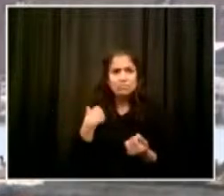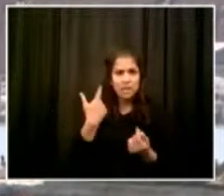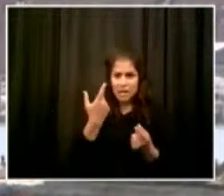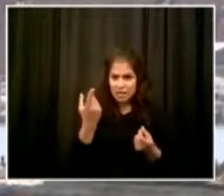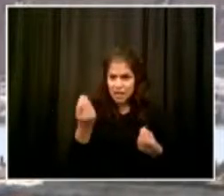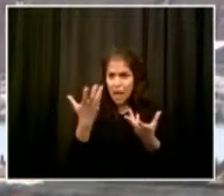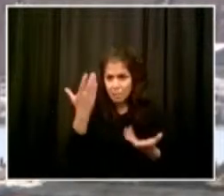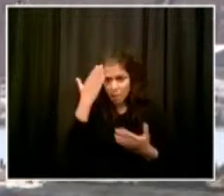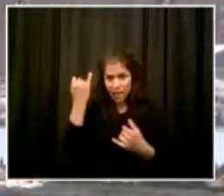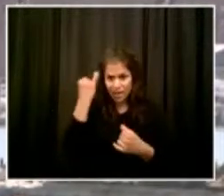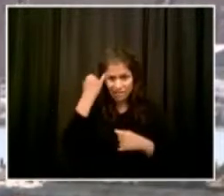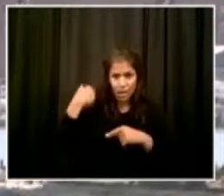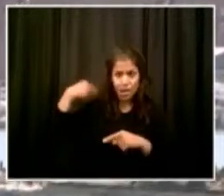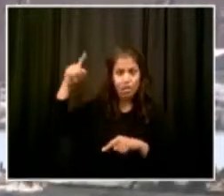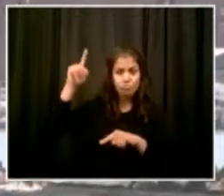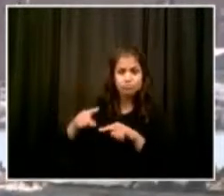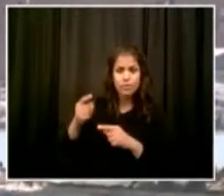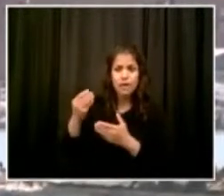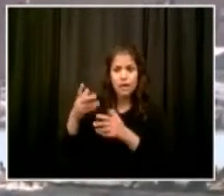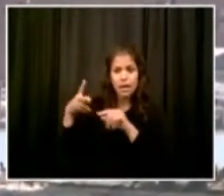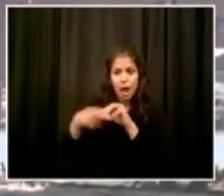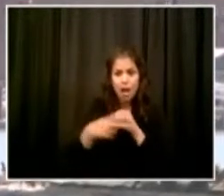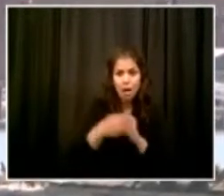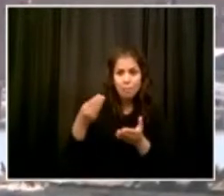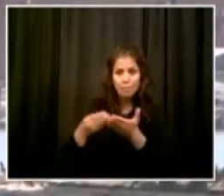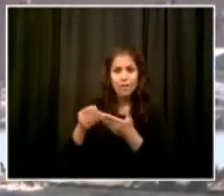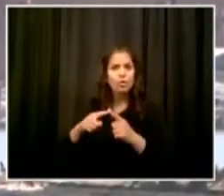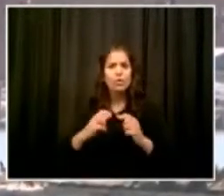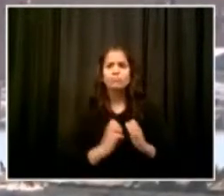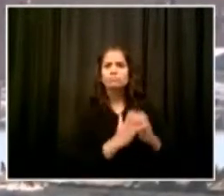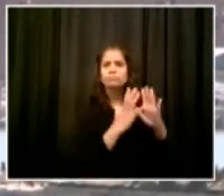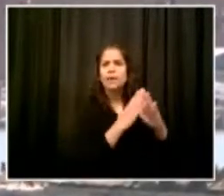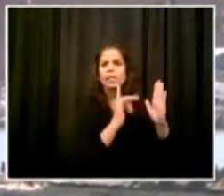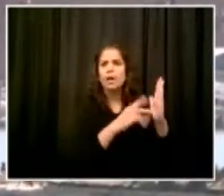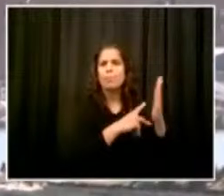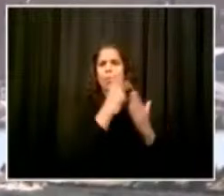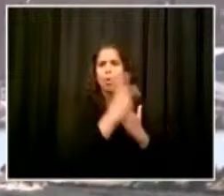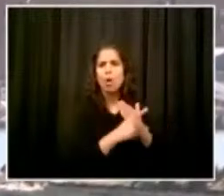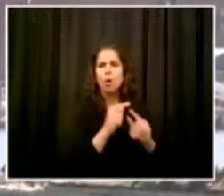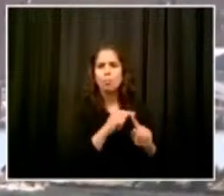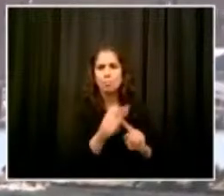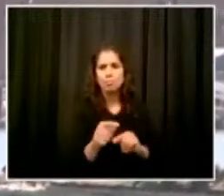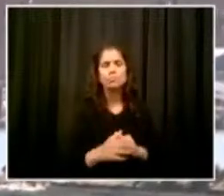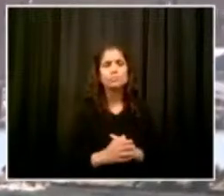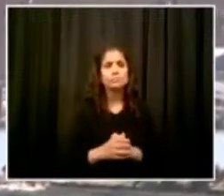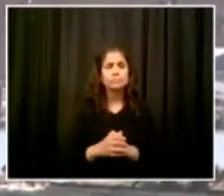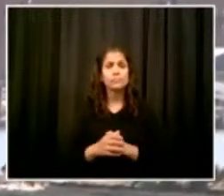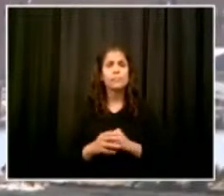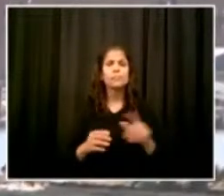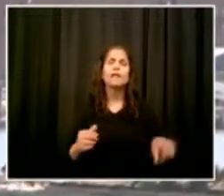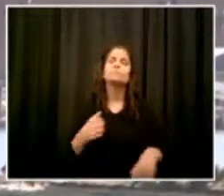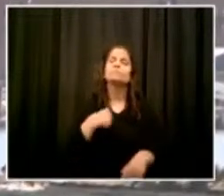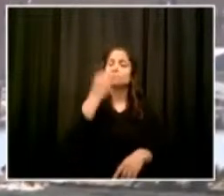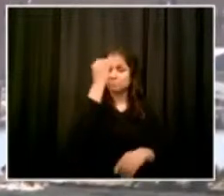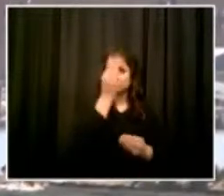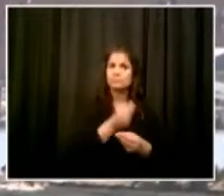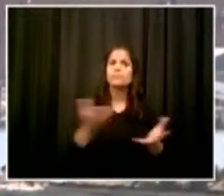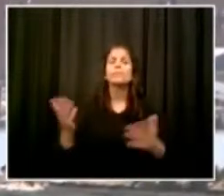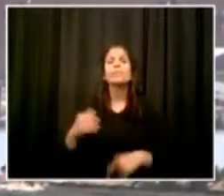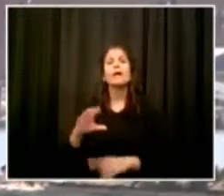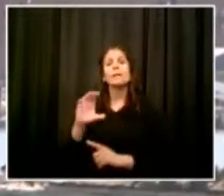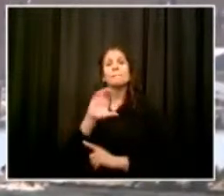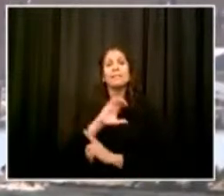since 2014. And I have immense respect for him. We have a constant ongoing dialogue. Of course, there's